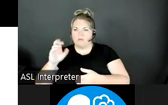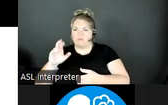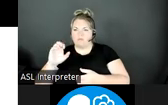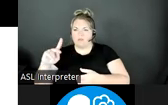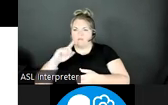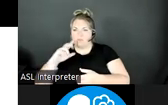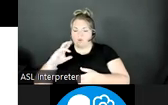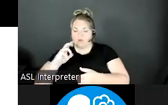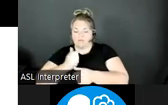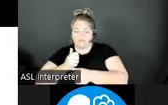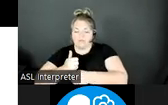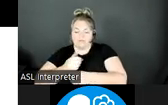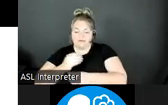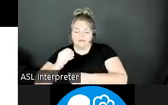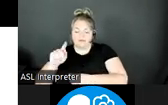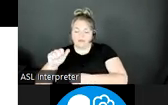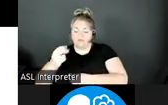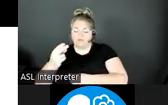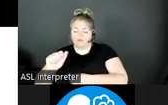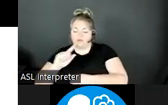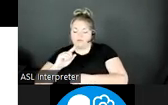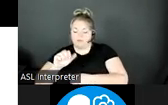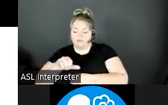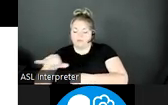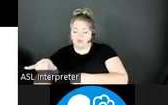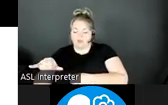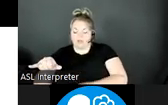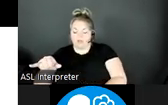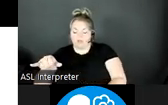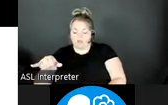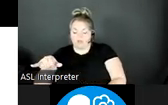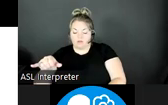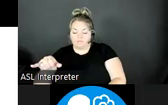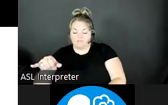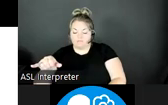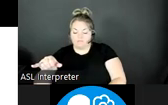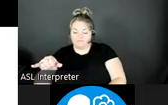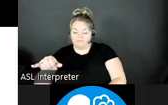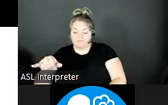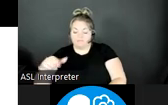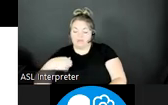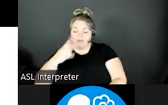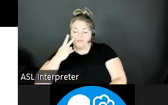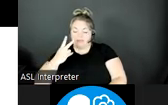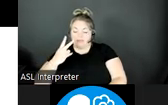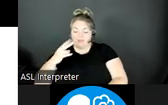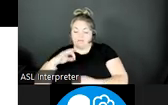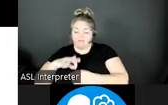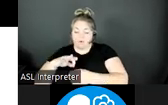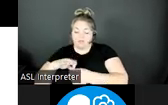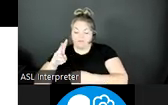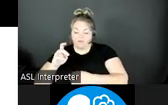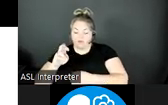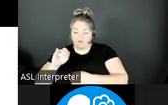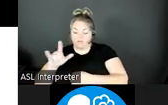and Tosh's as well, I think, and then we'll just see what they want to do. But I say voting virtually is fine with me if it's fine